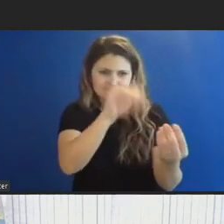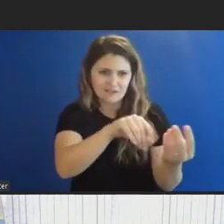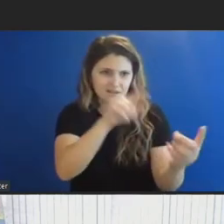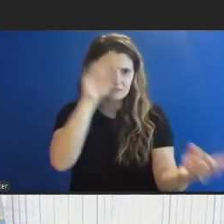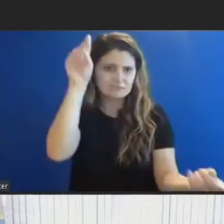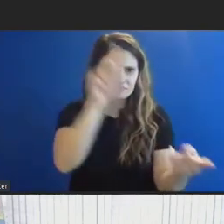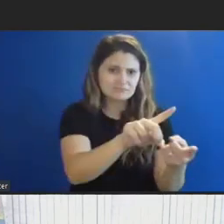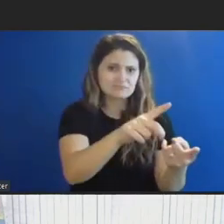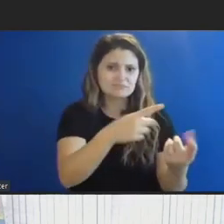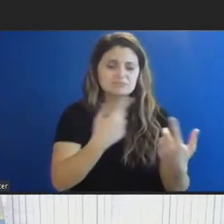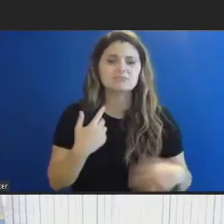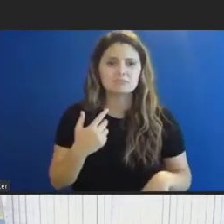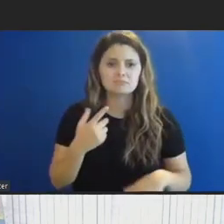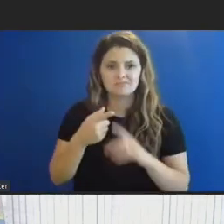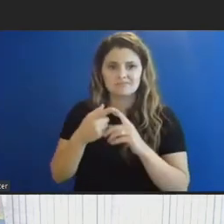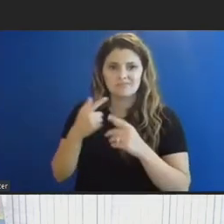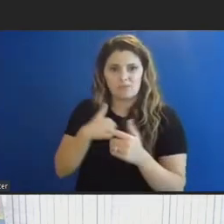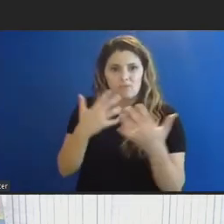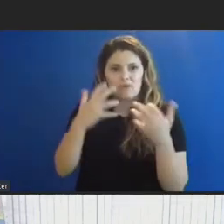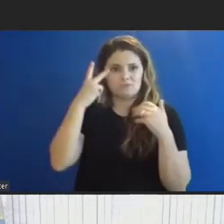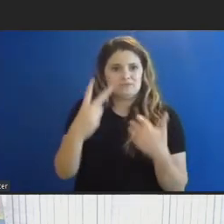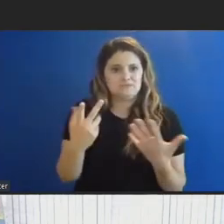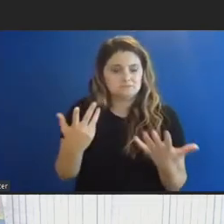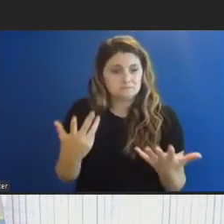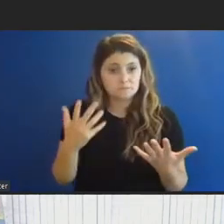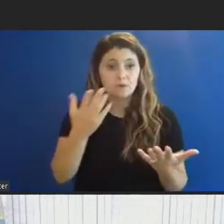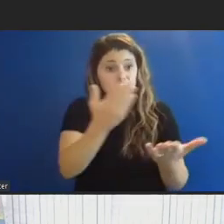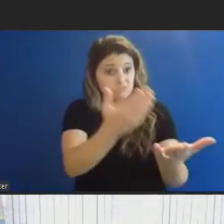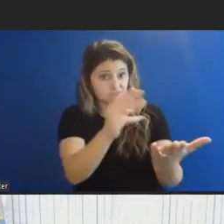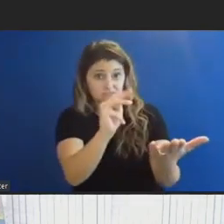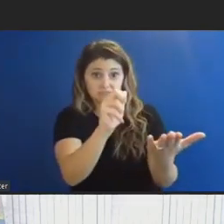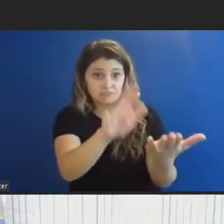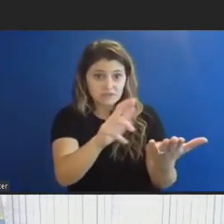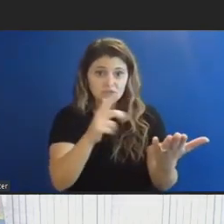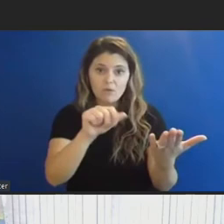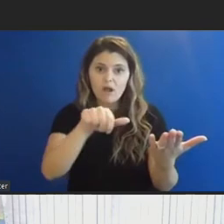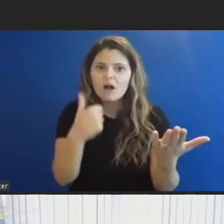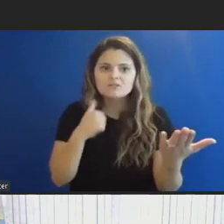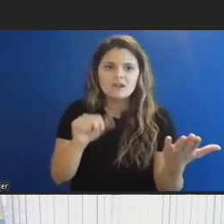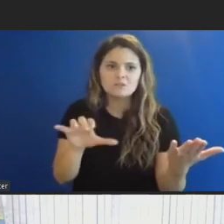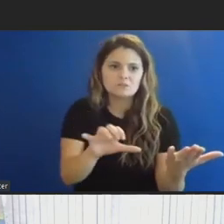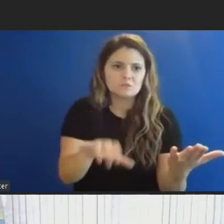schools. So as a mayor, I mean, what else can we do?